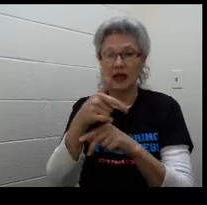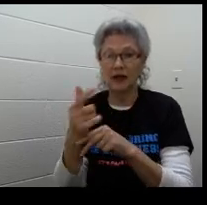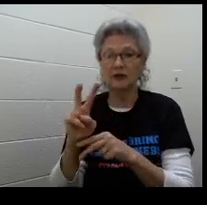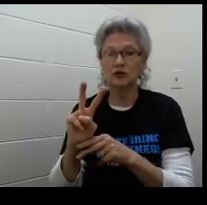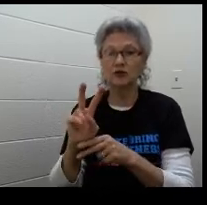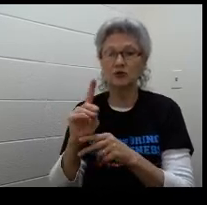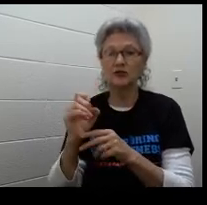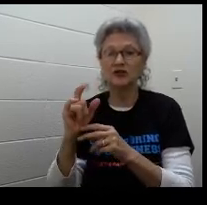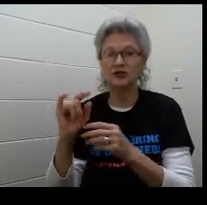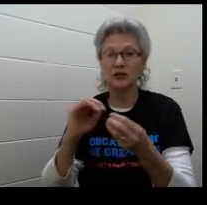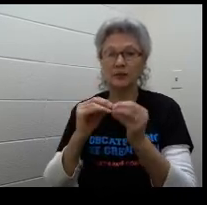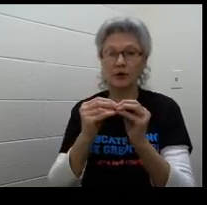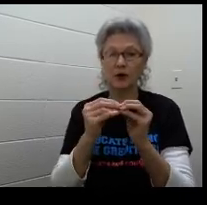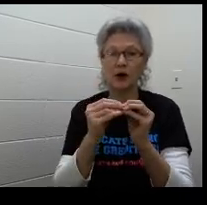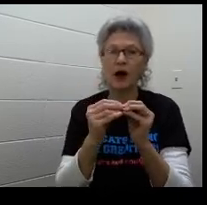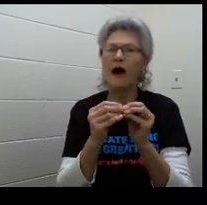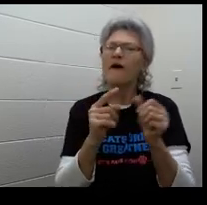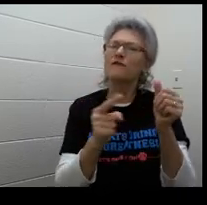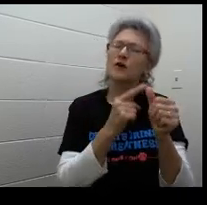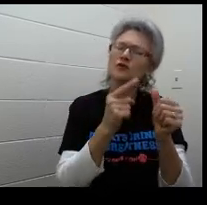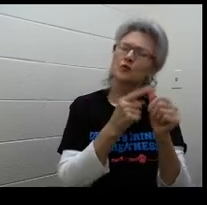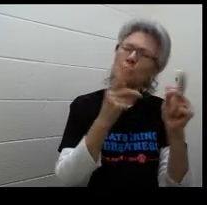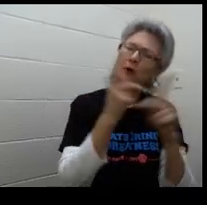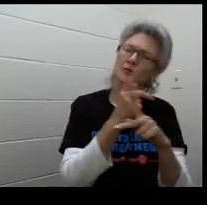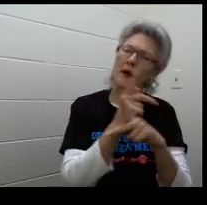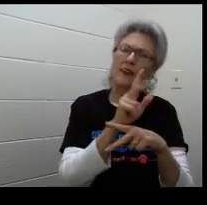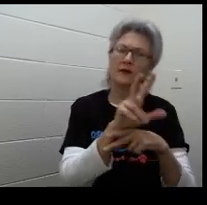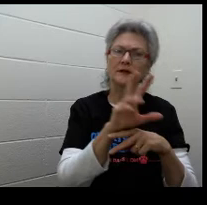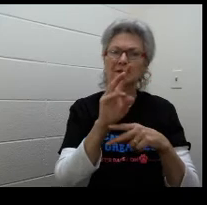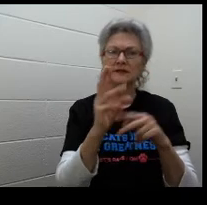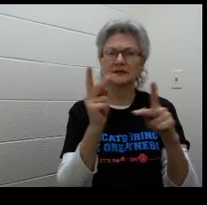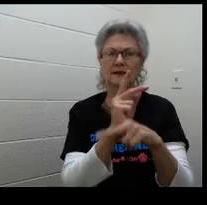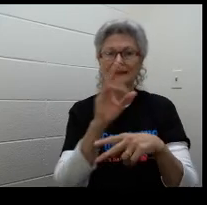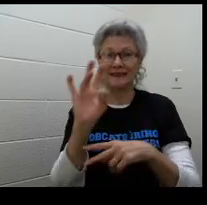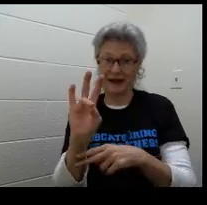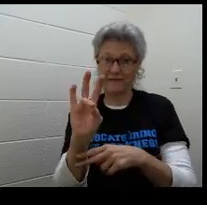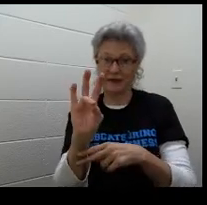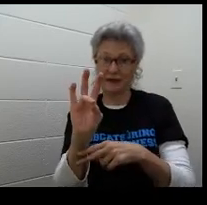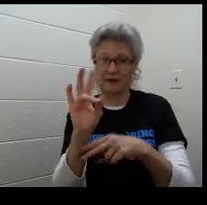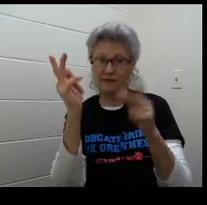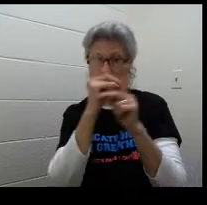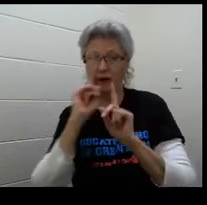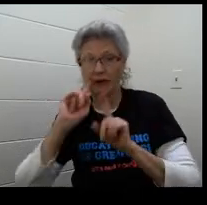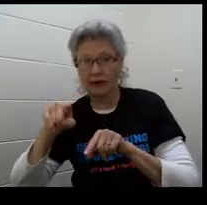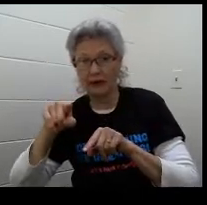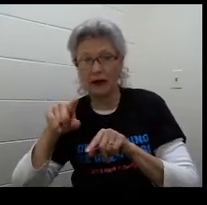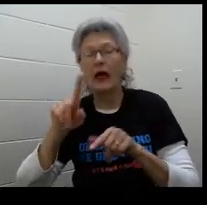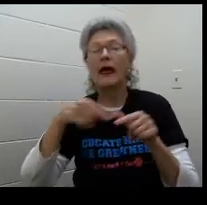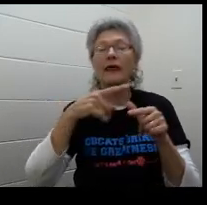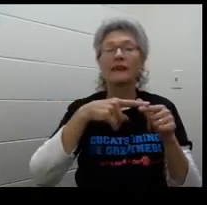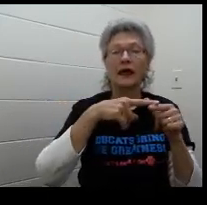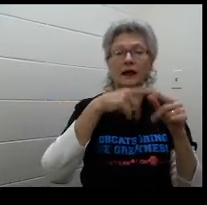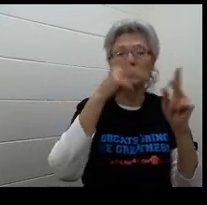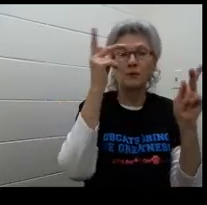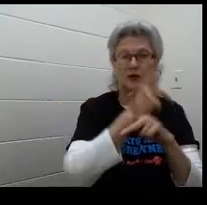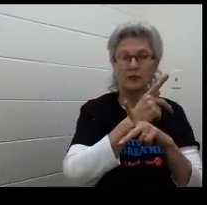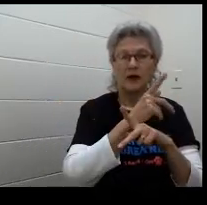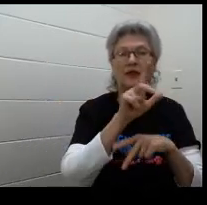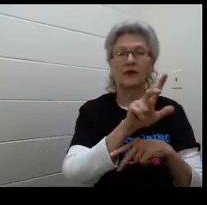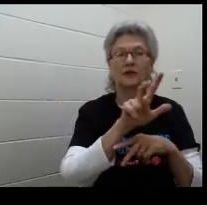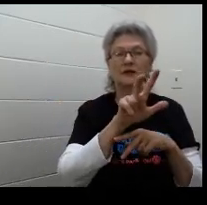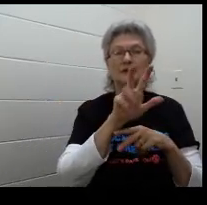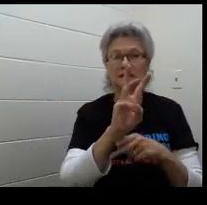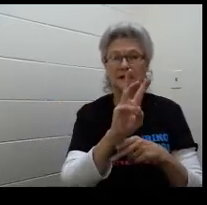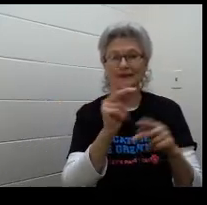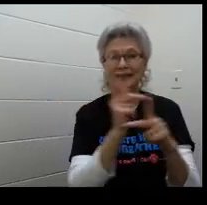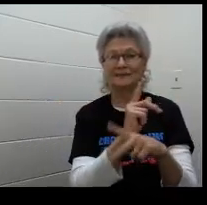that we're going to tackle it is we're going to first multiply 36 times 7, figure out what that is. Then we're going to multiply 36